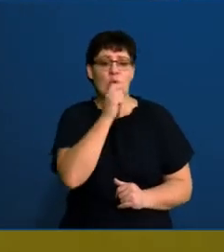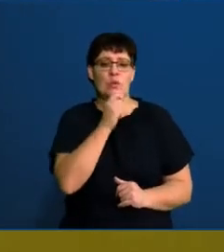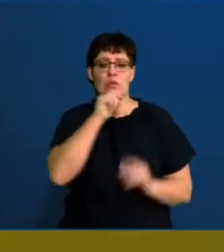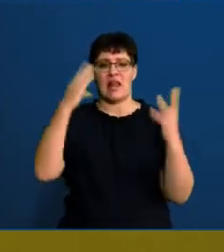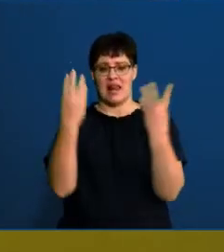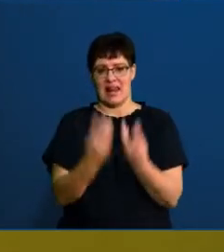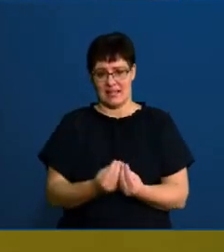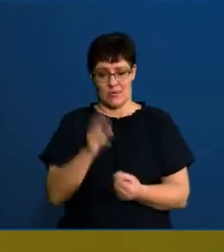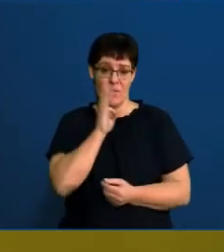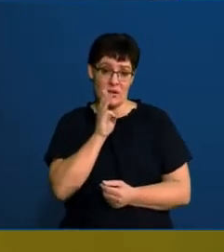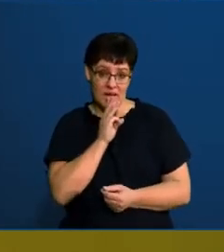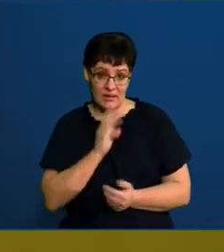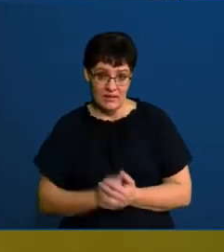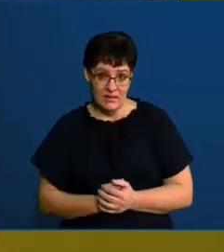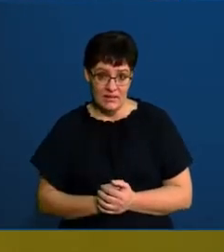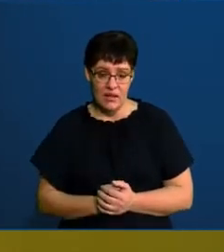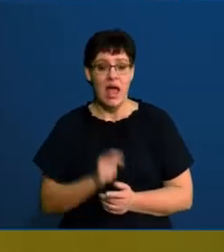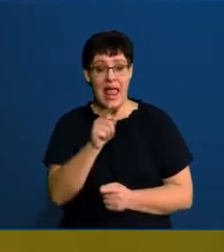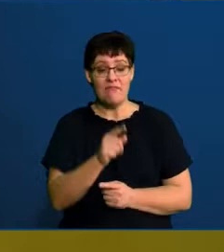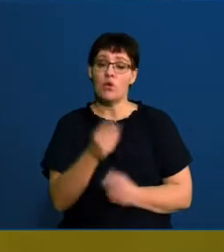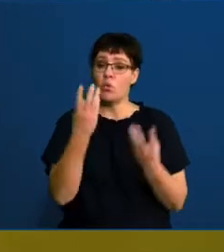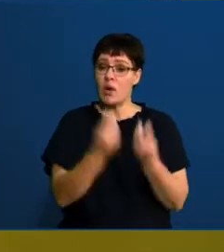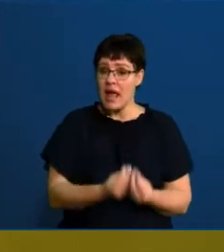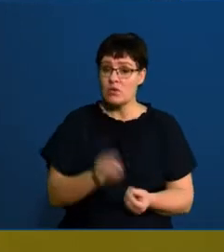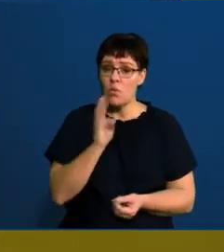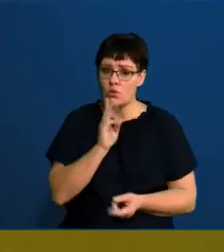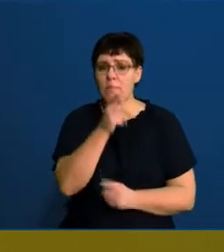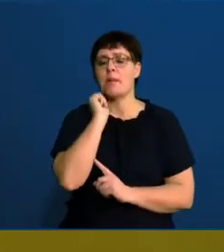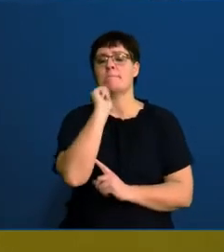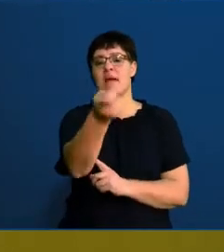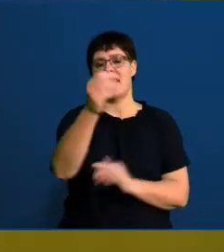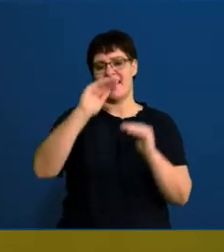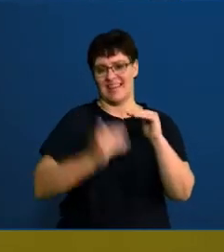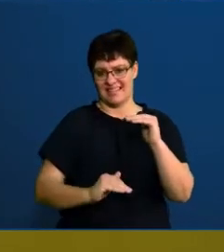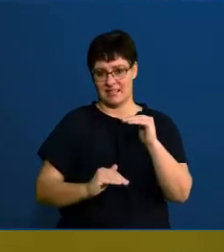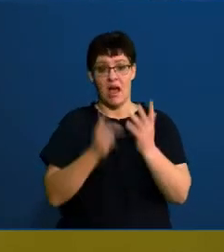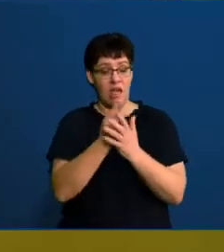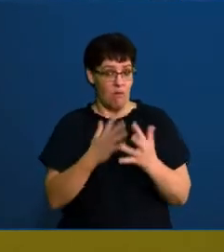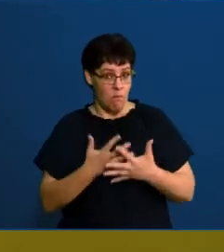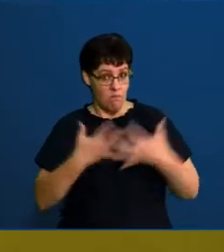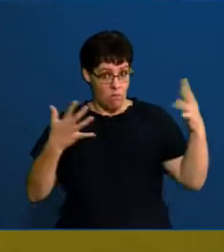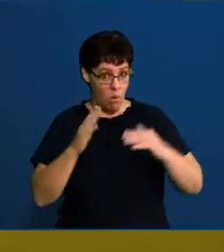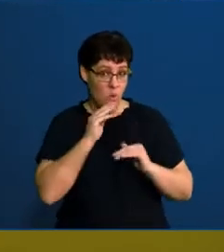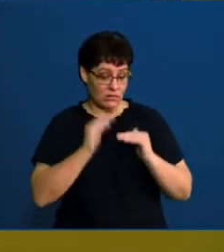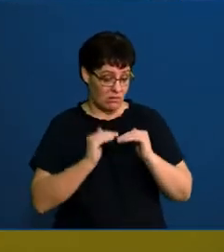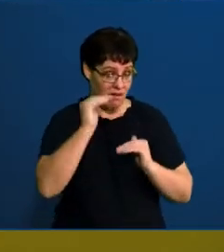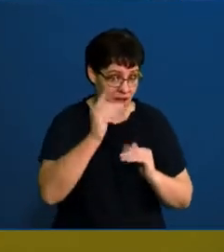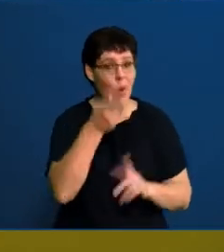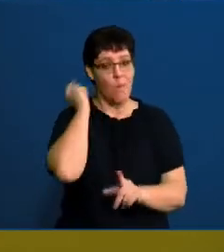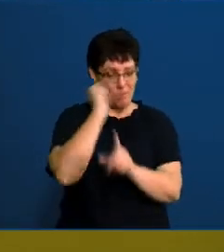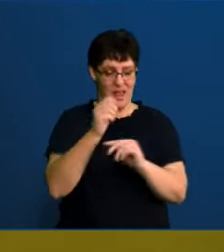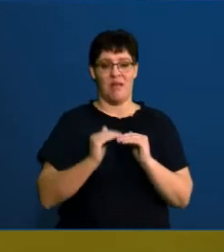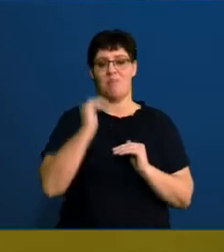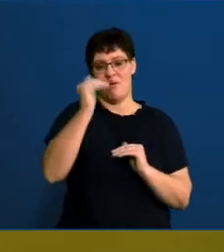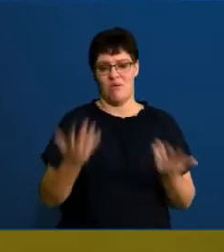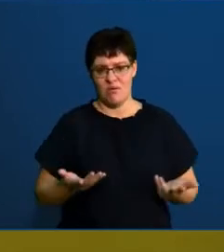use less water. So if you use less water, you pay less. If you use more water, you pay more. But